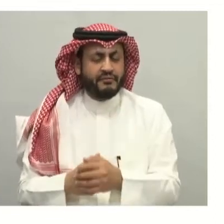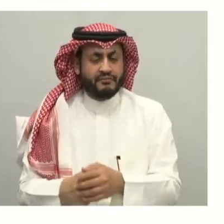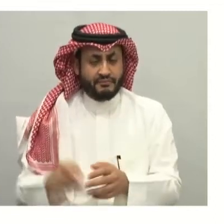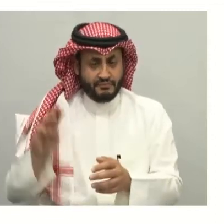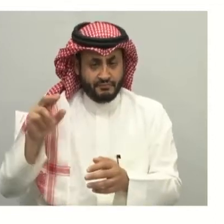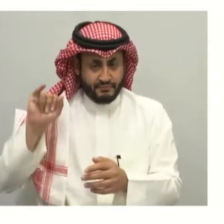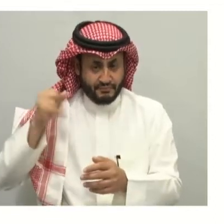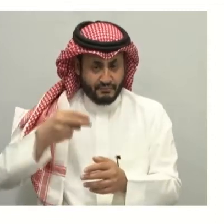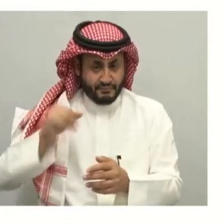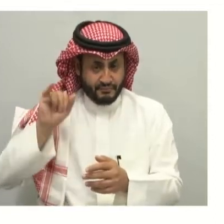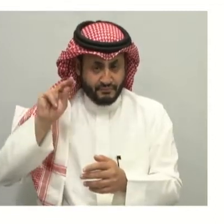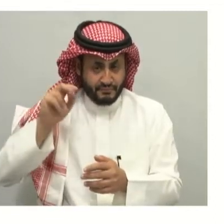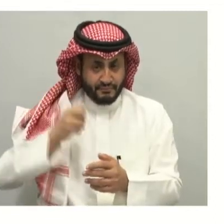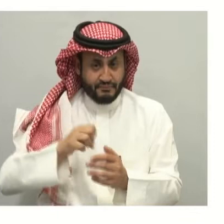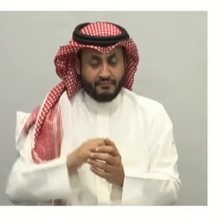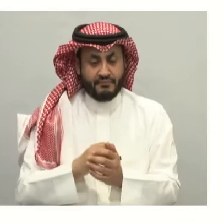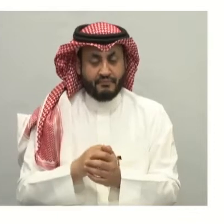White.